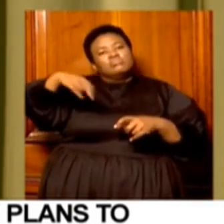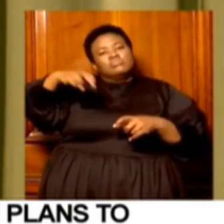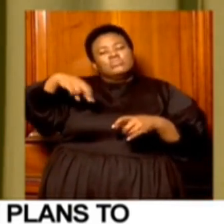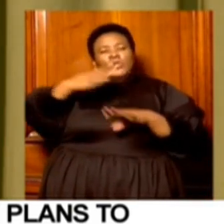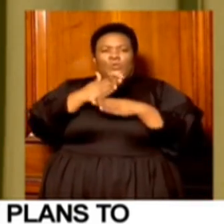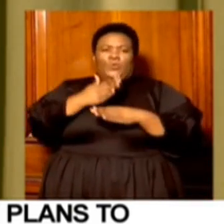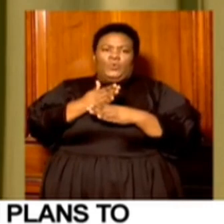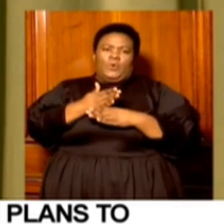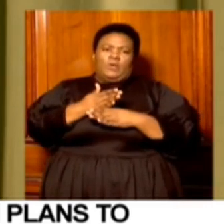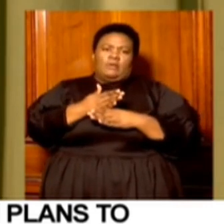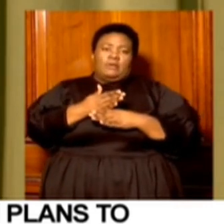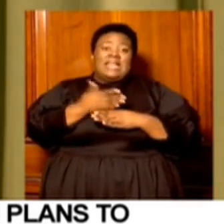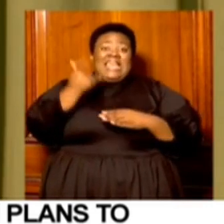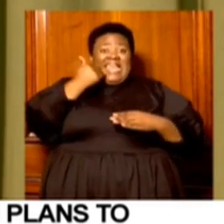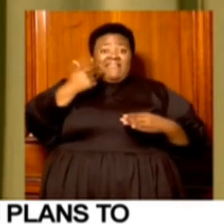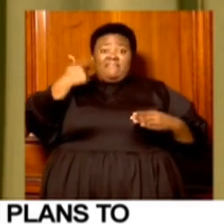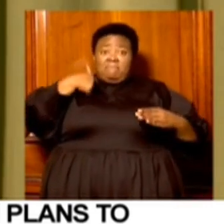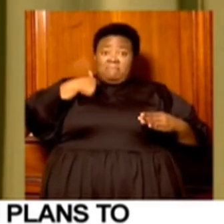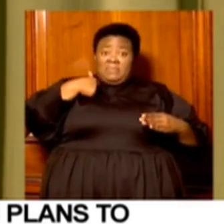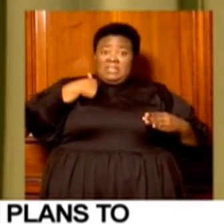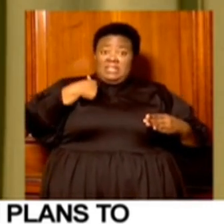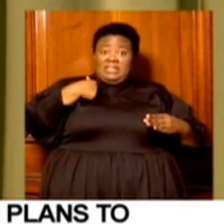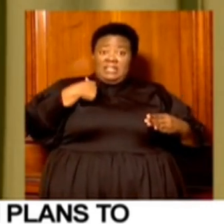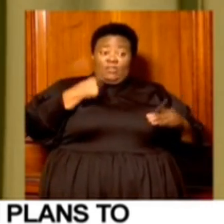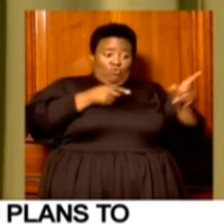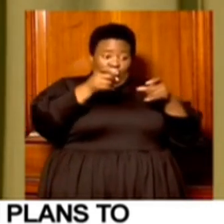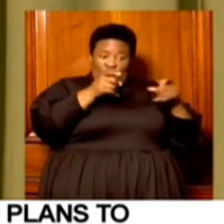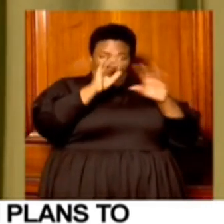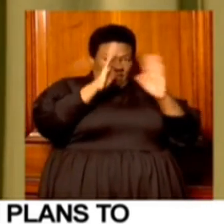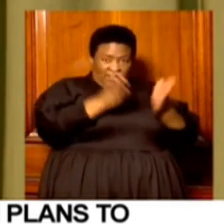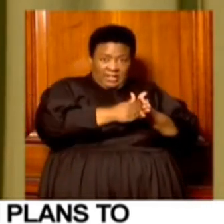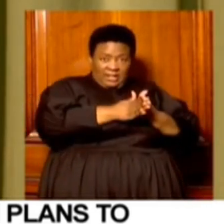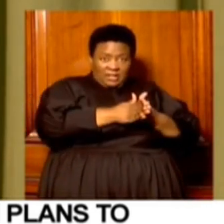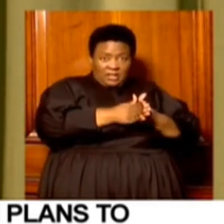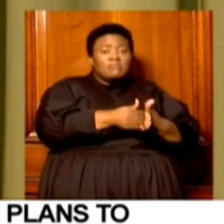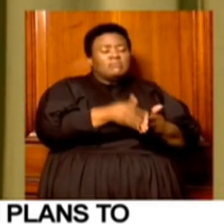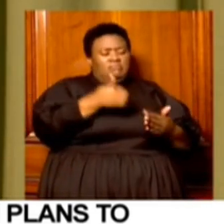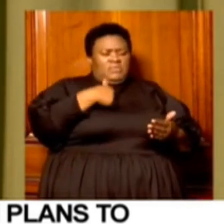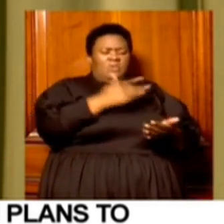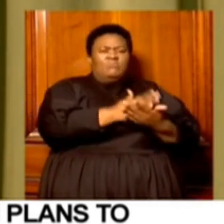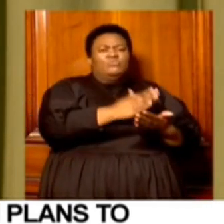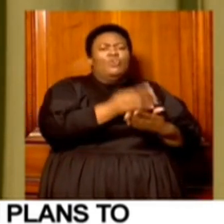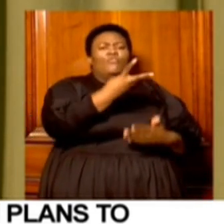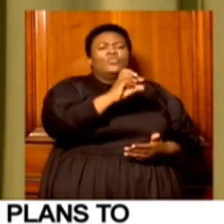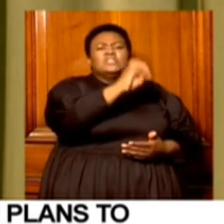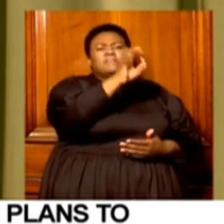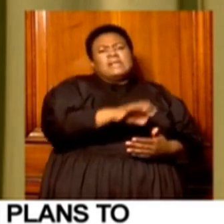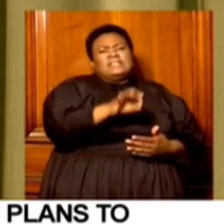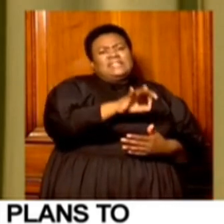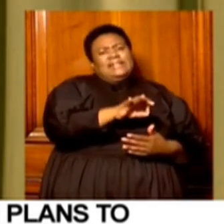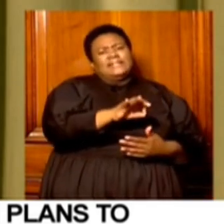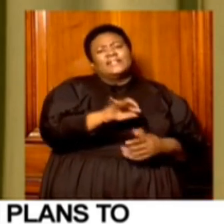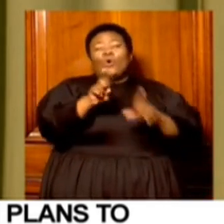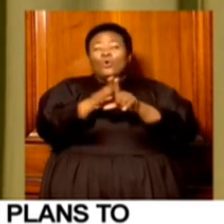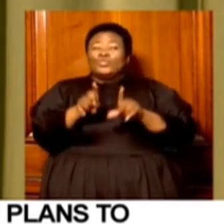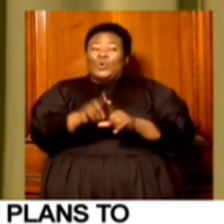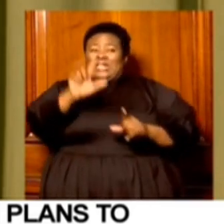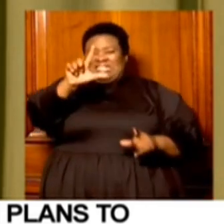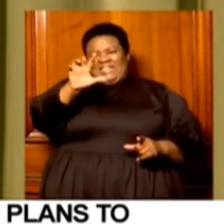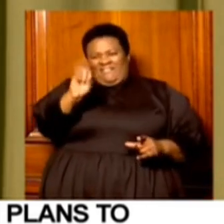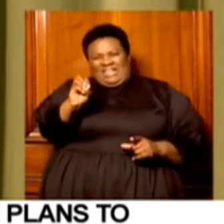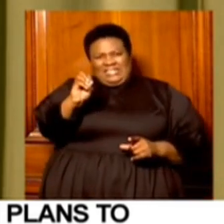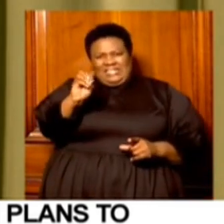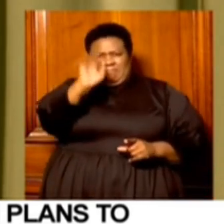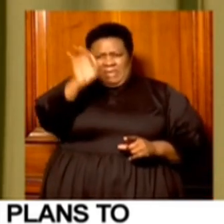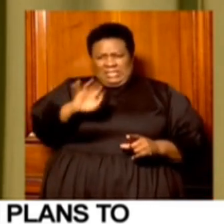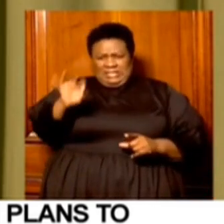at 40%. 40% will be. Even 70% that we're talking about,